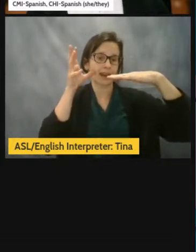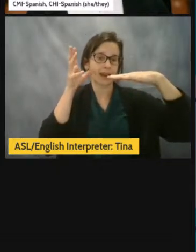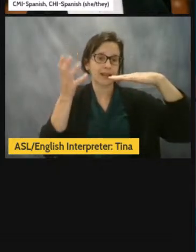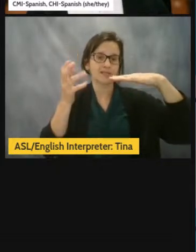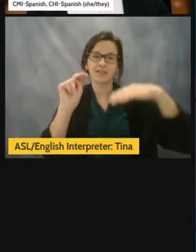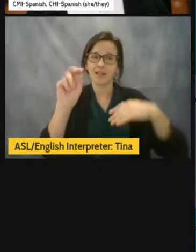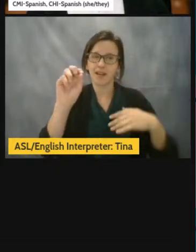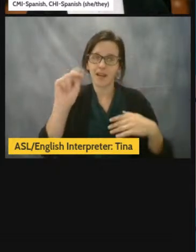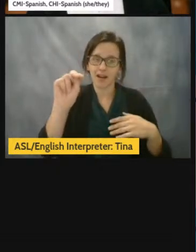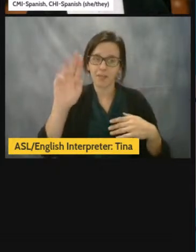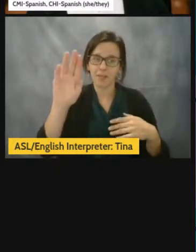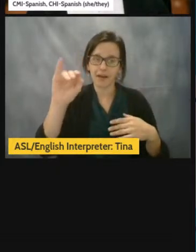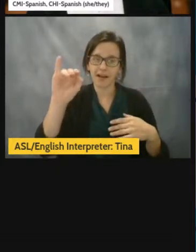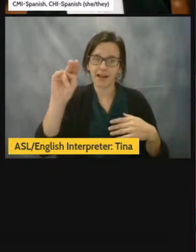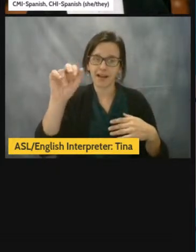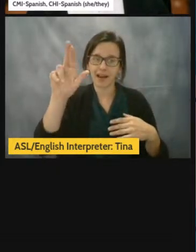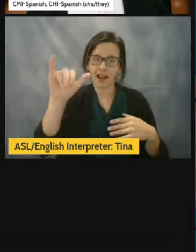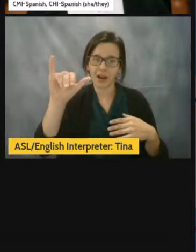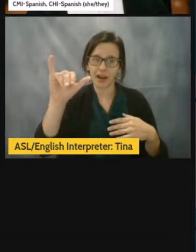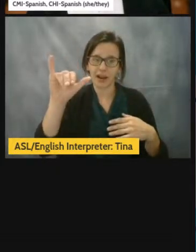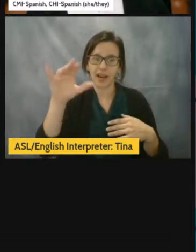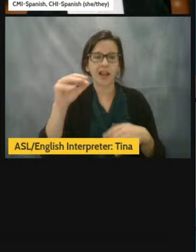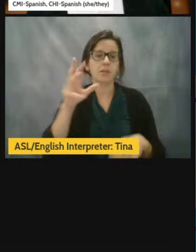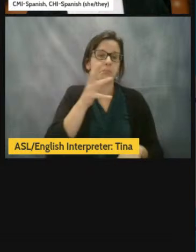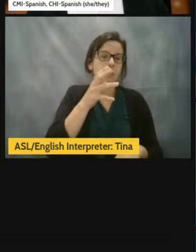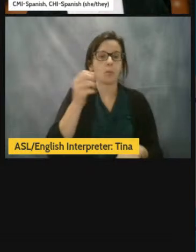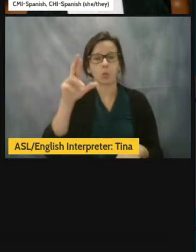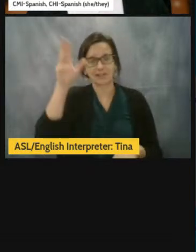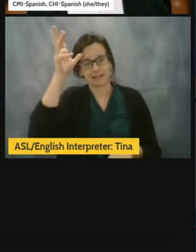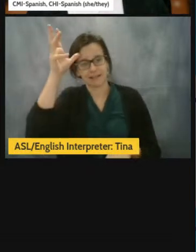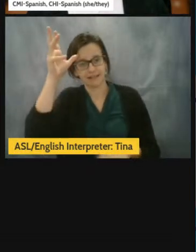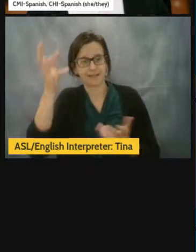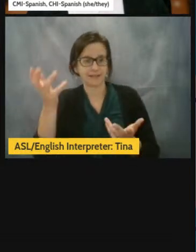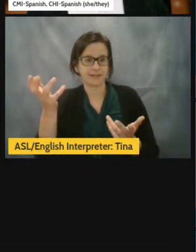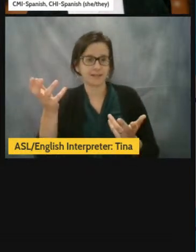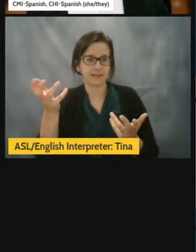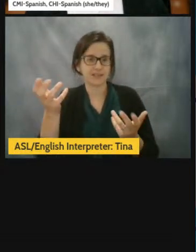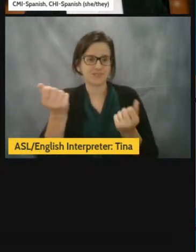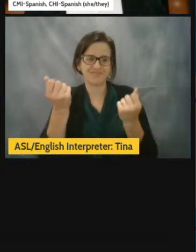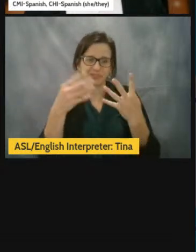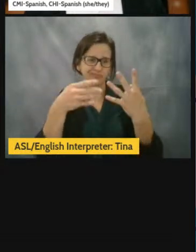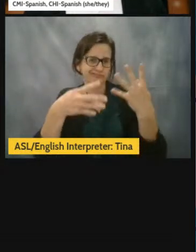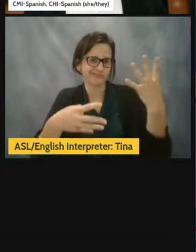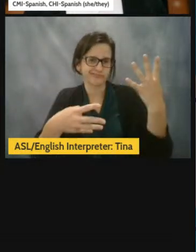non-binary, and mom or dad. Okay?